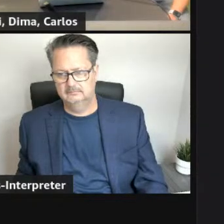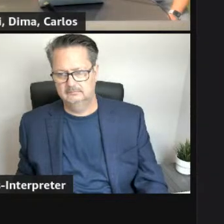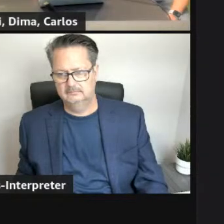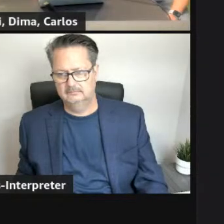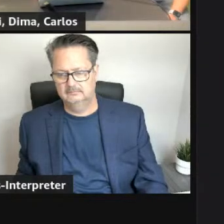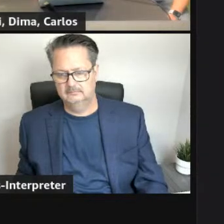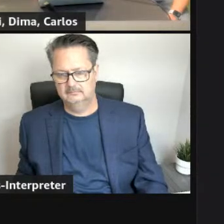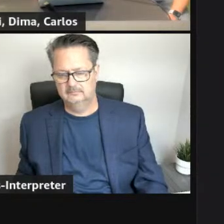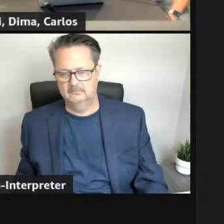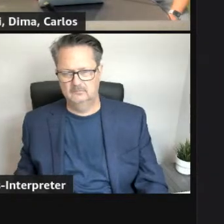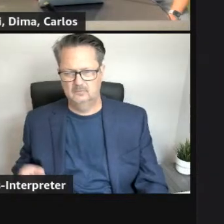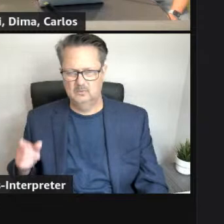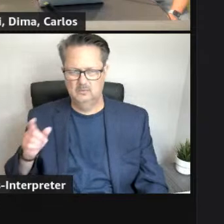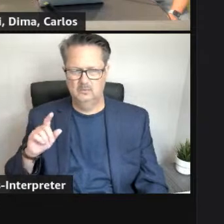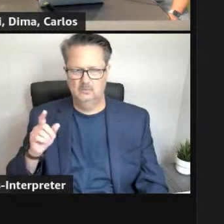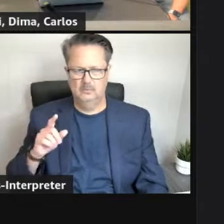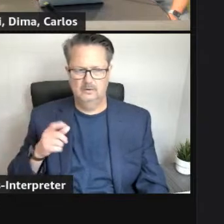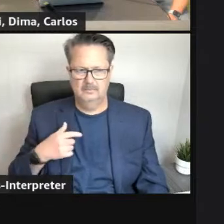where am I?